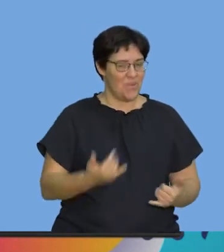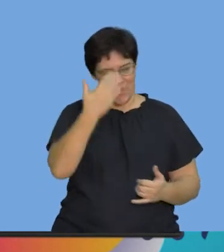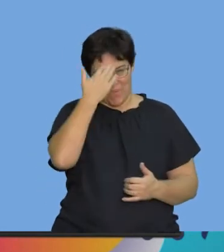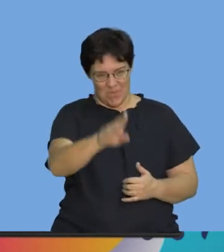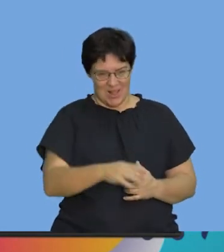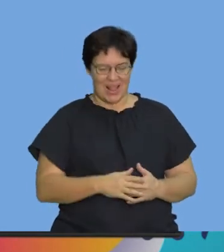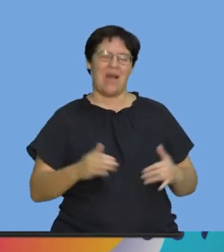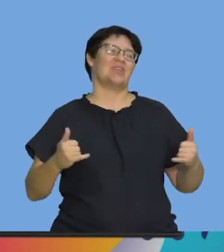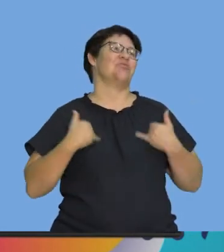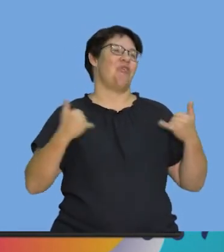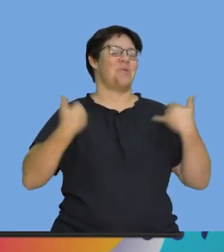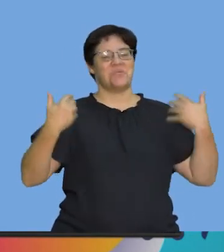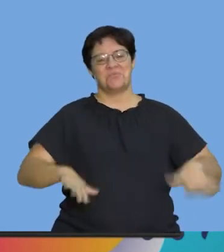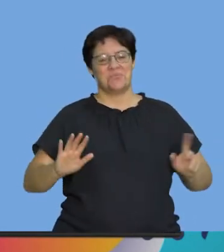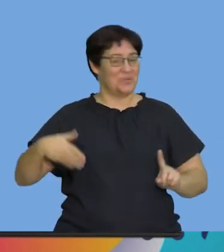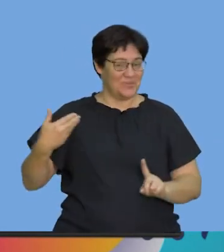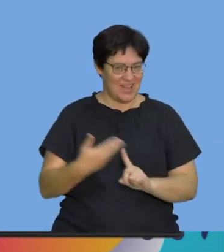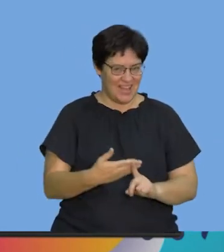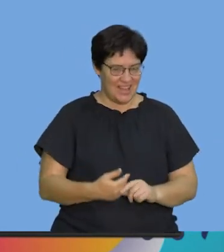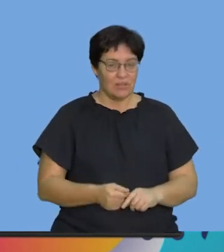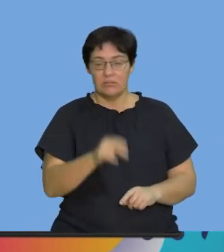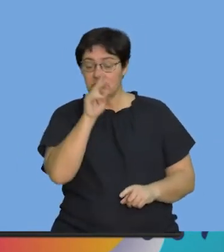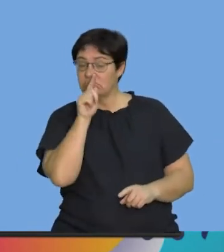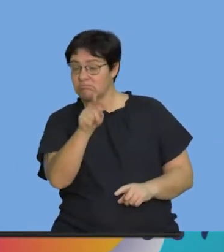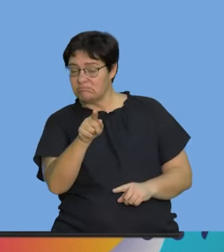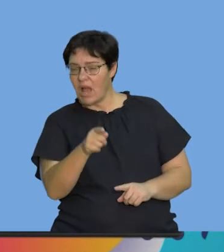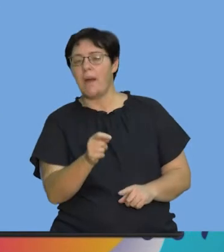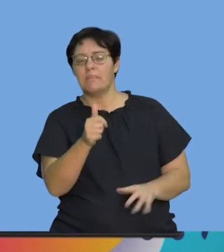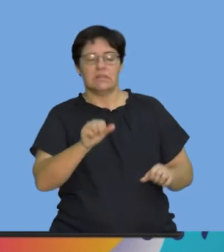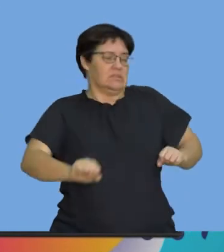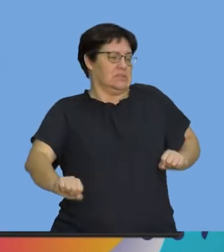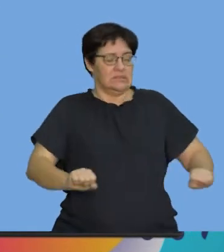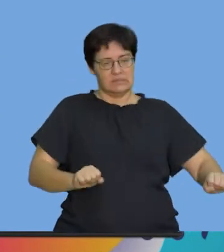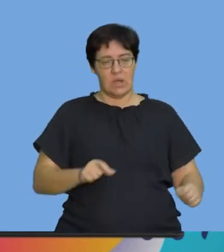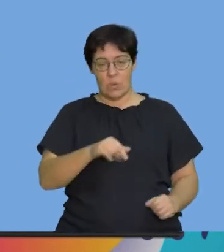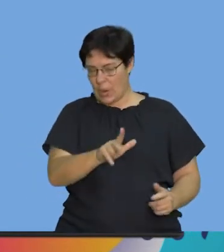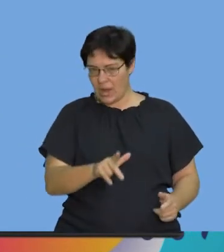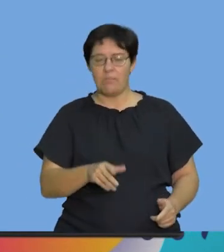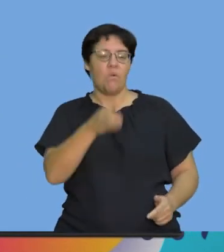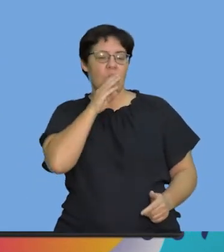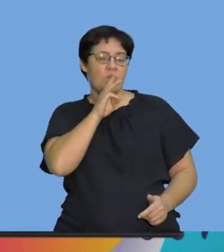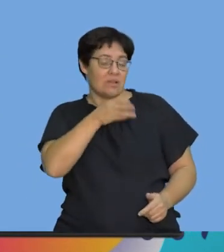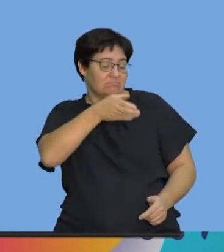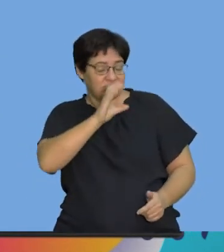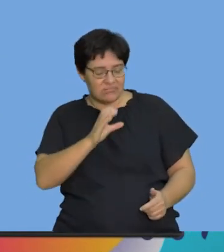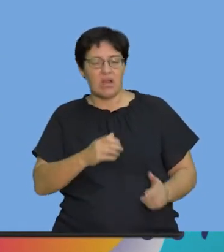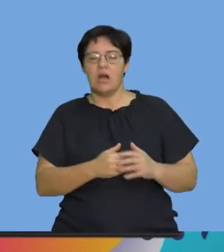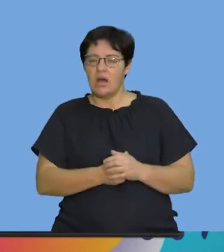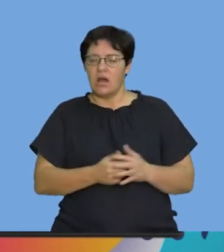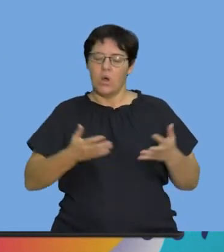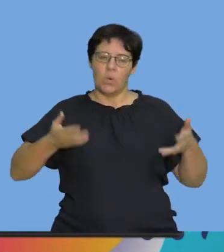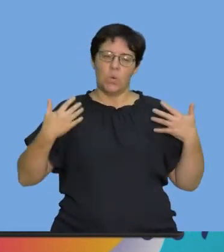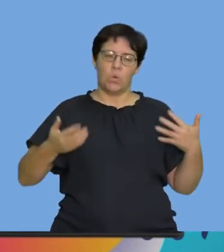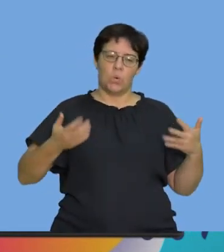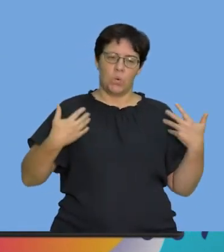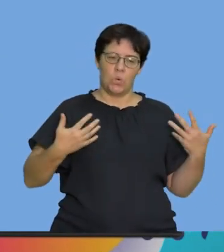much fun so far. I need you to just take a walk a bit and get some water as you are walking, so that you can just free your brain,